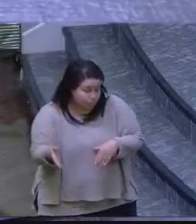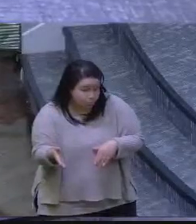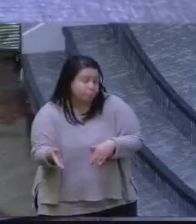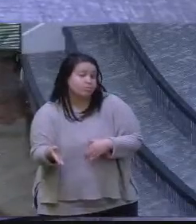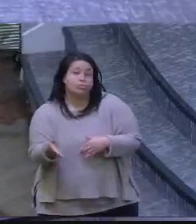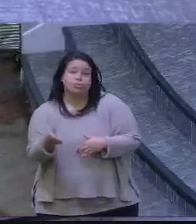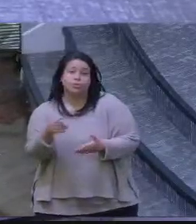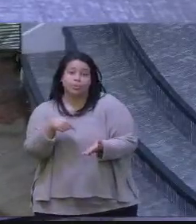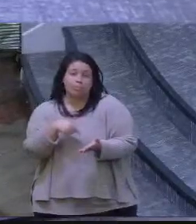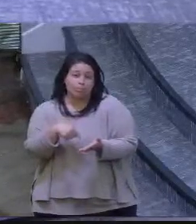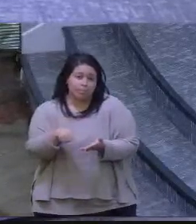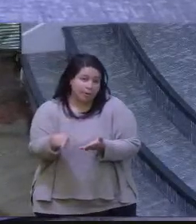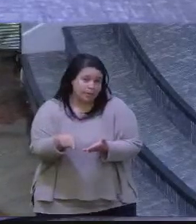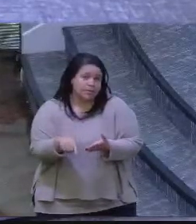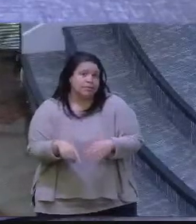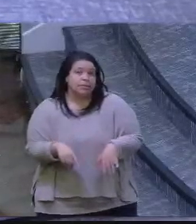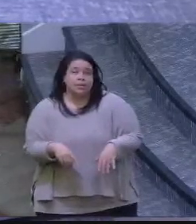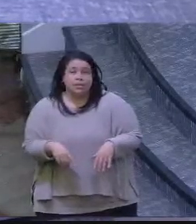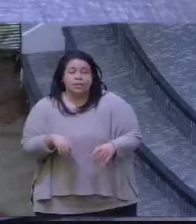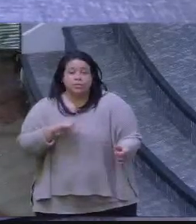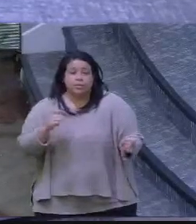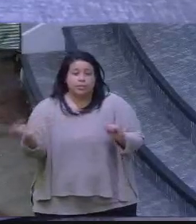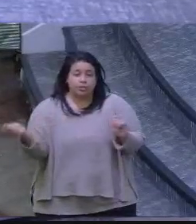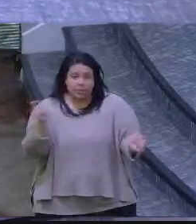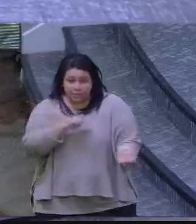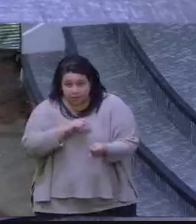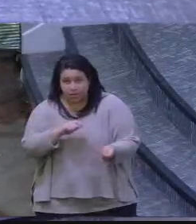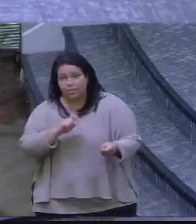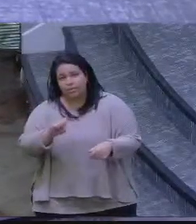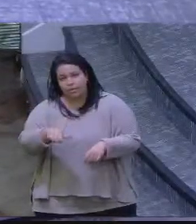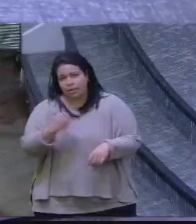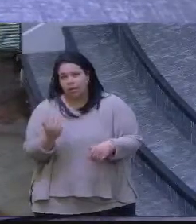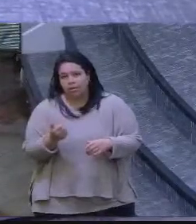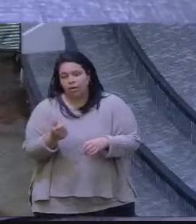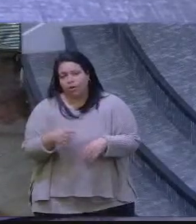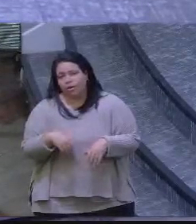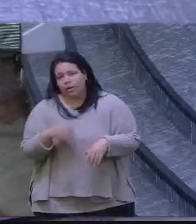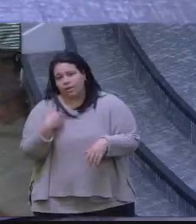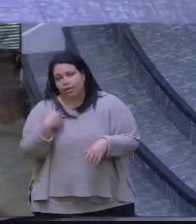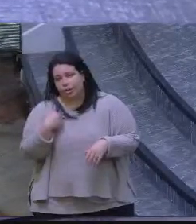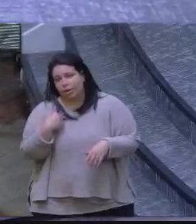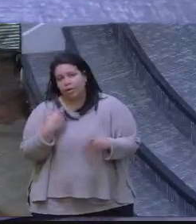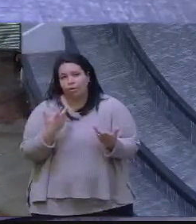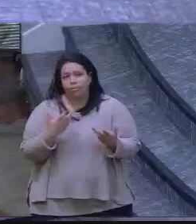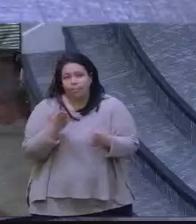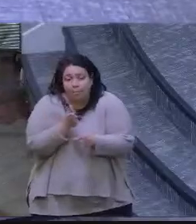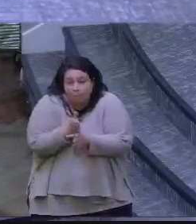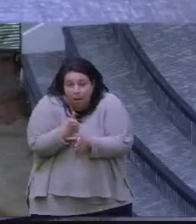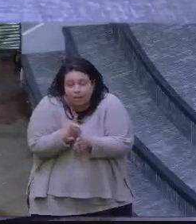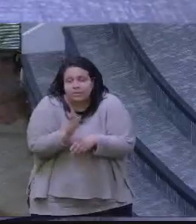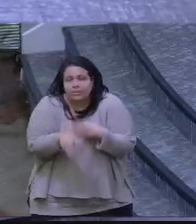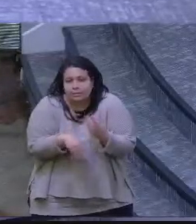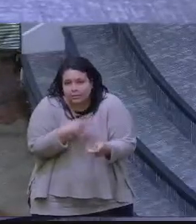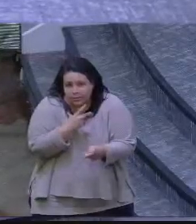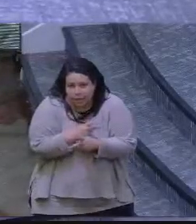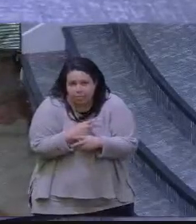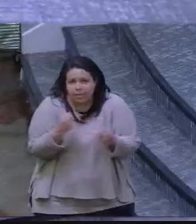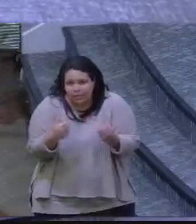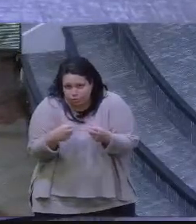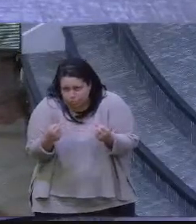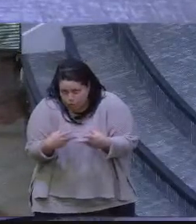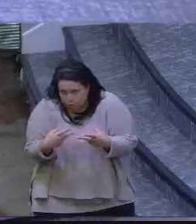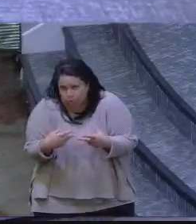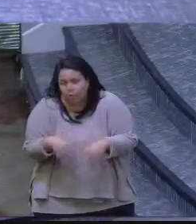like as we transition to other sources of energy for our buses. And so I think having had that discussion, and I heard